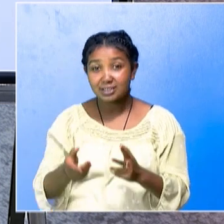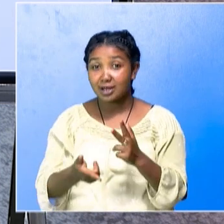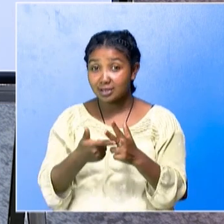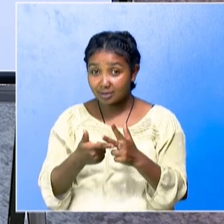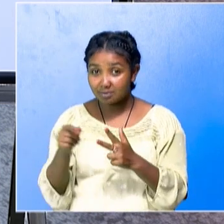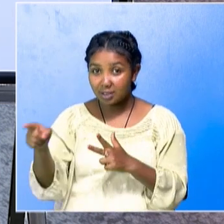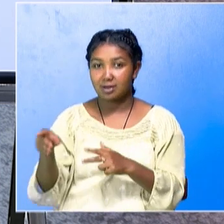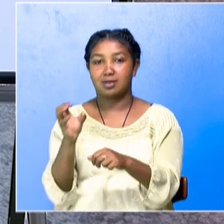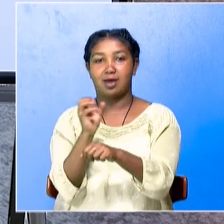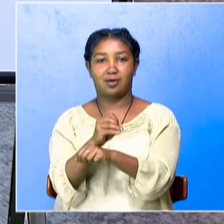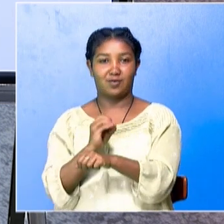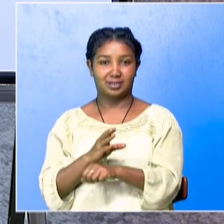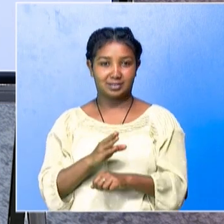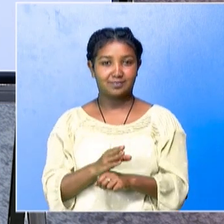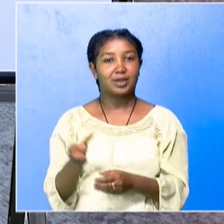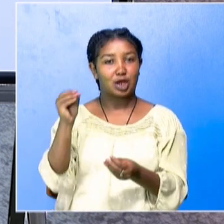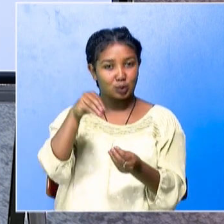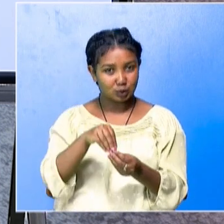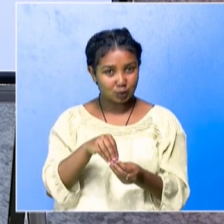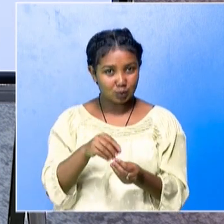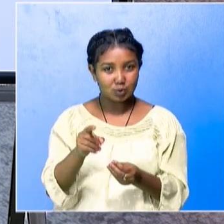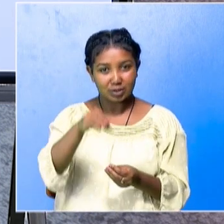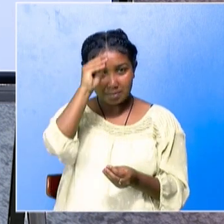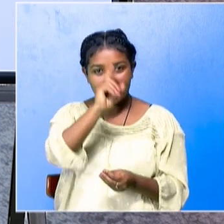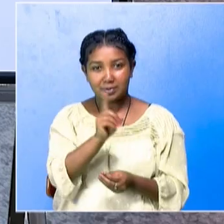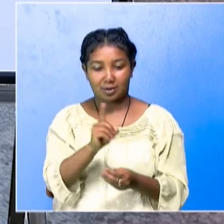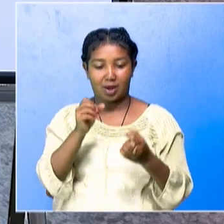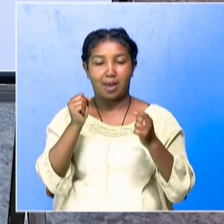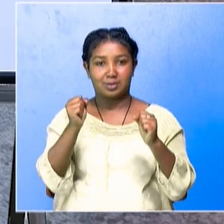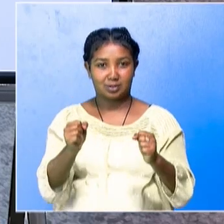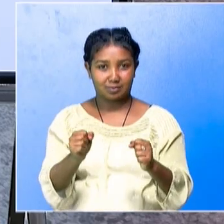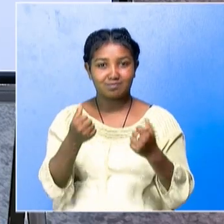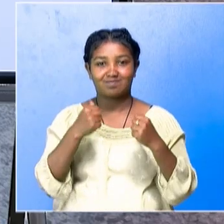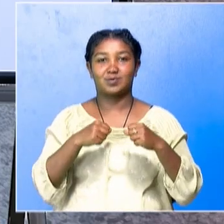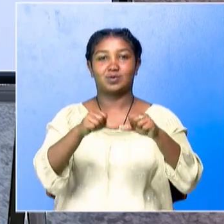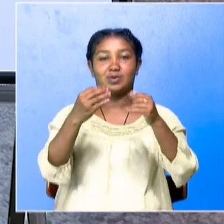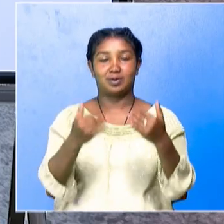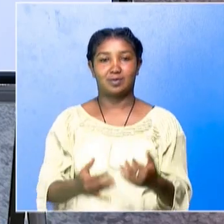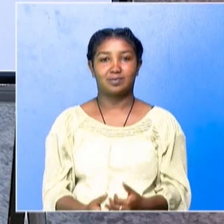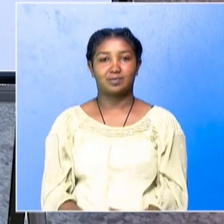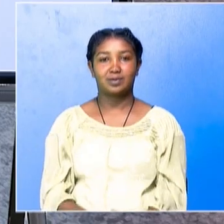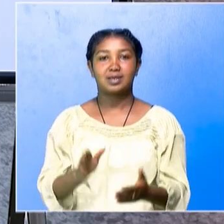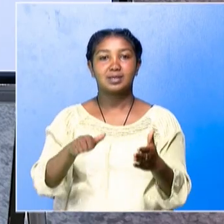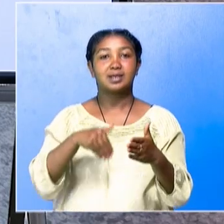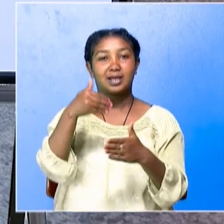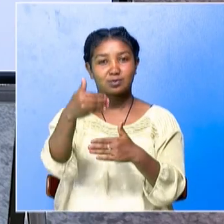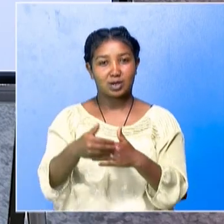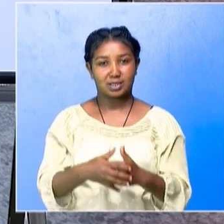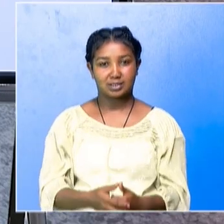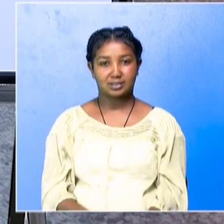here advice, and also what? Ability. Let us continue. The next one